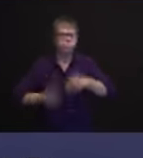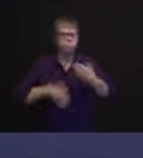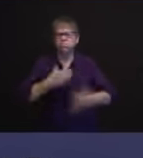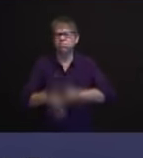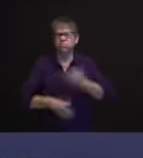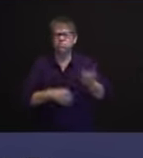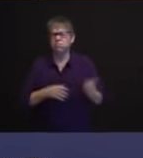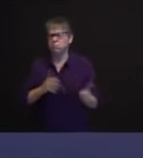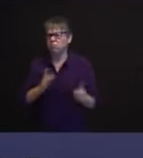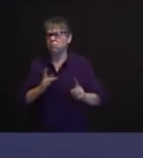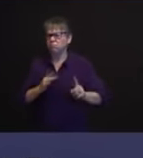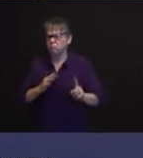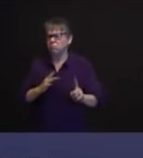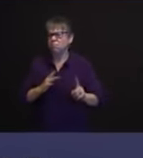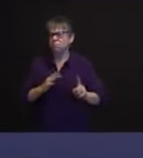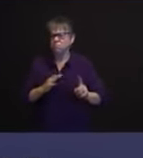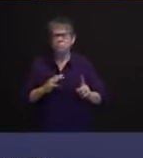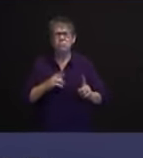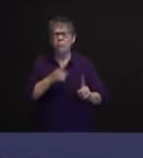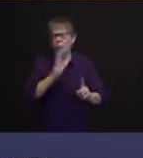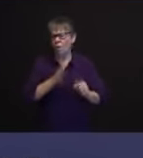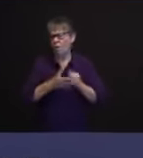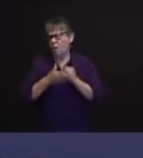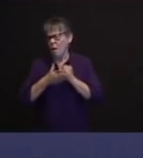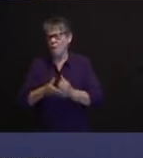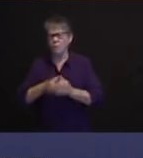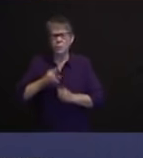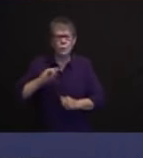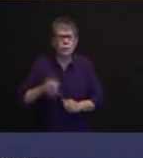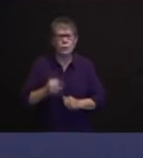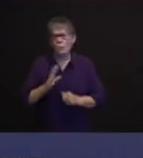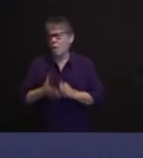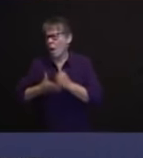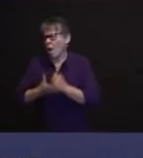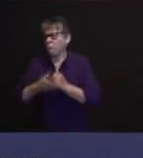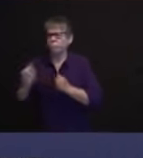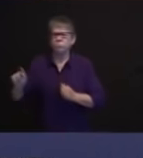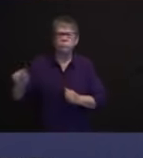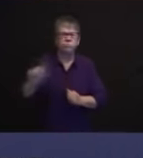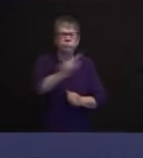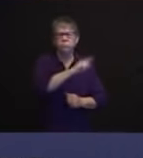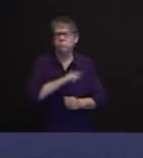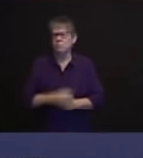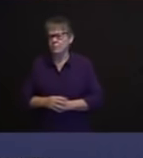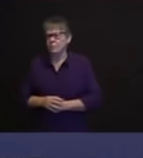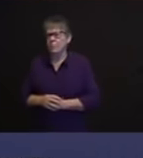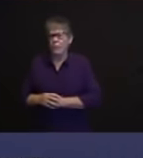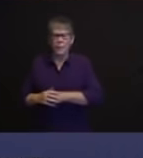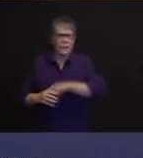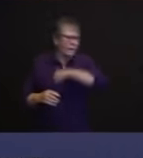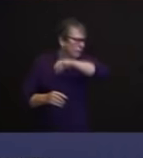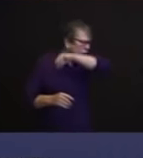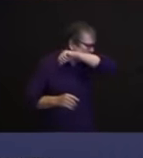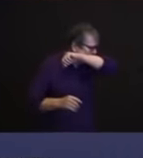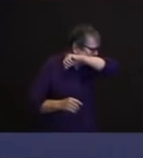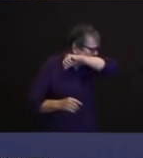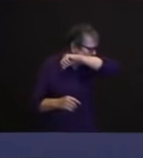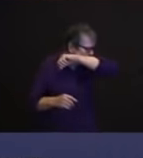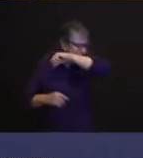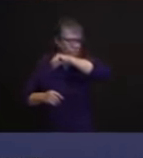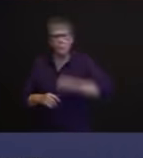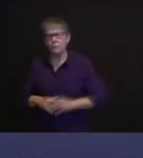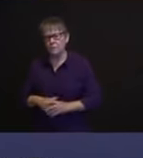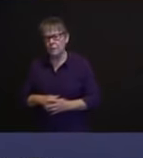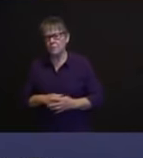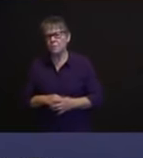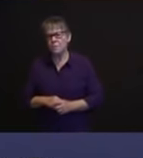and want to give her a shout out. So with that, we'll start over here, if we could, and we'll start,